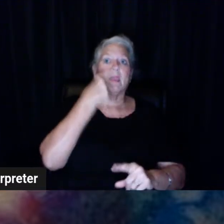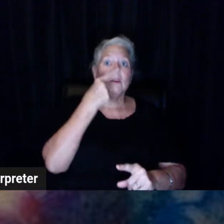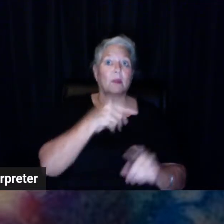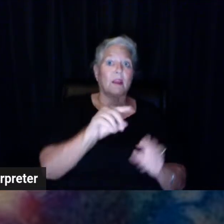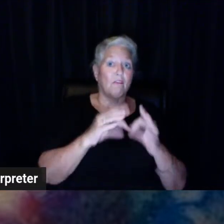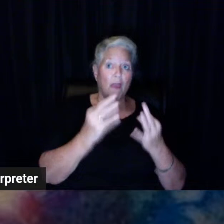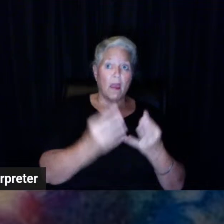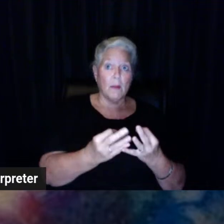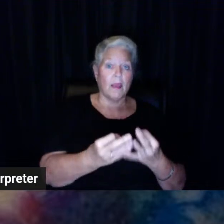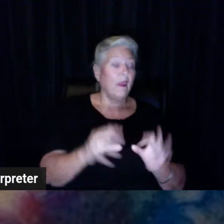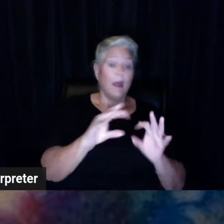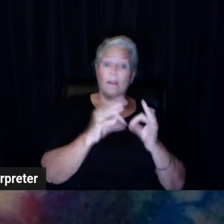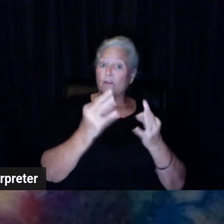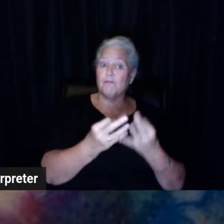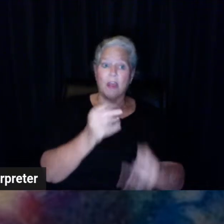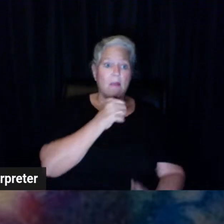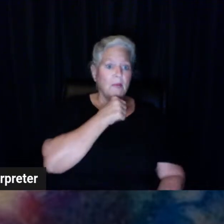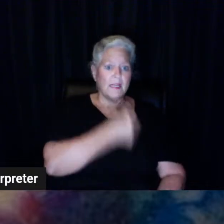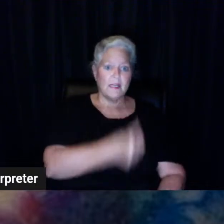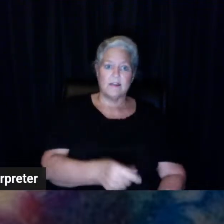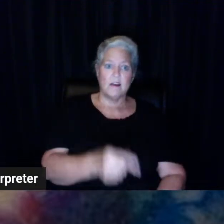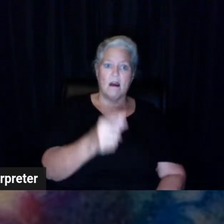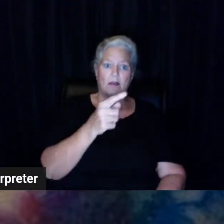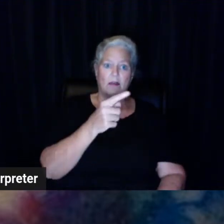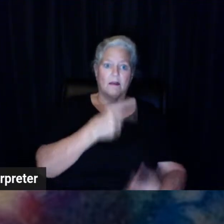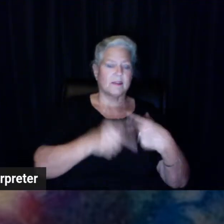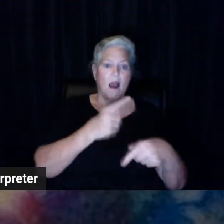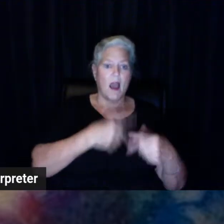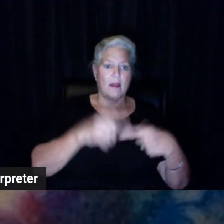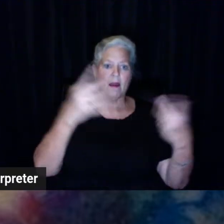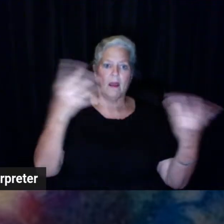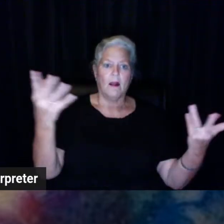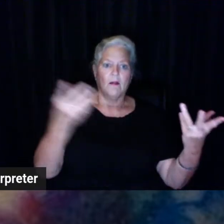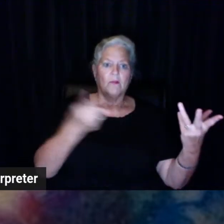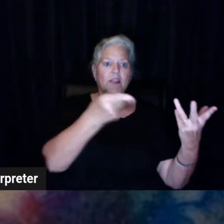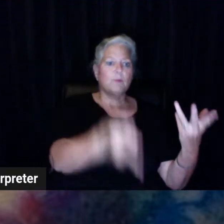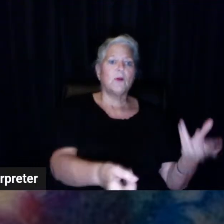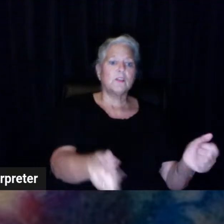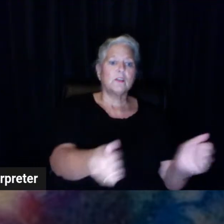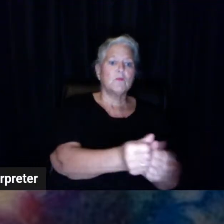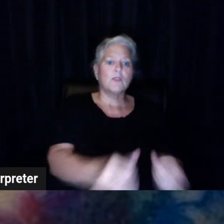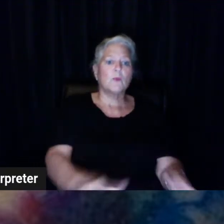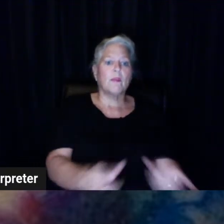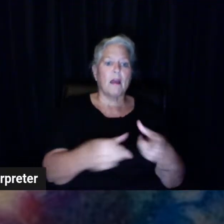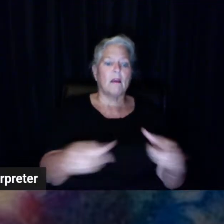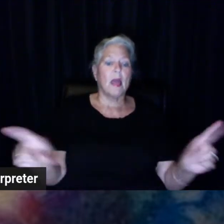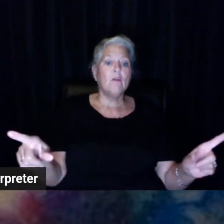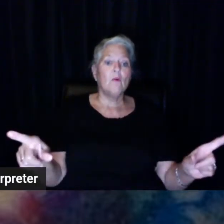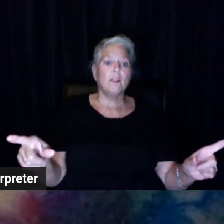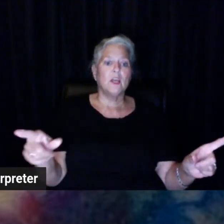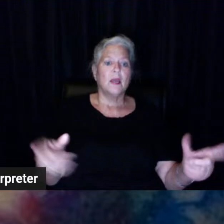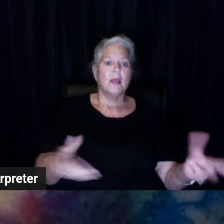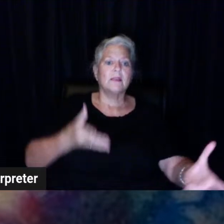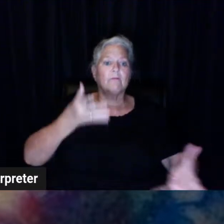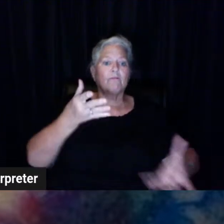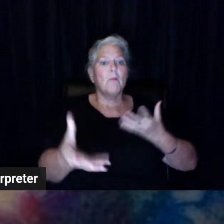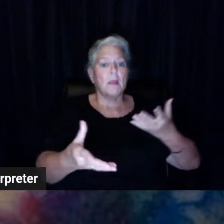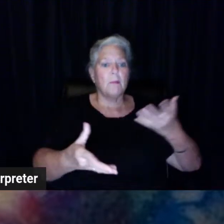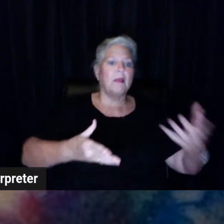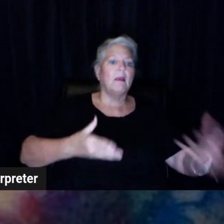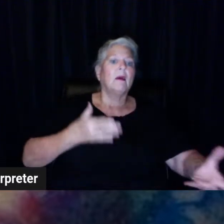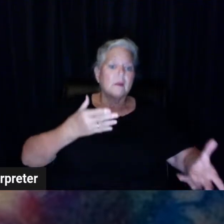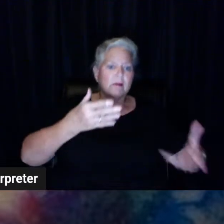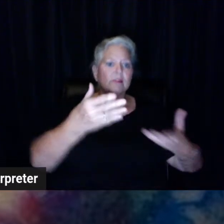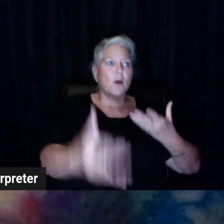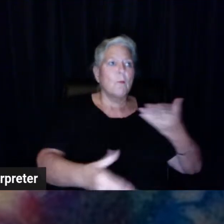a hearing family and their family did not sign, this person was without language except for